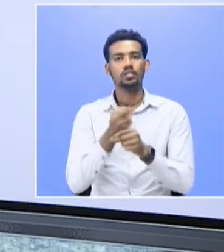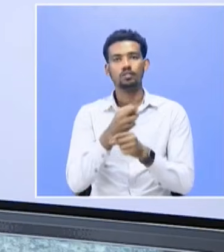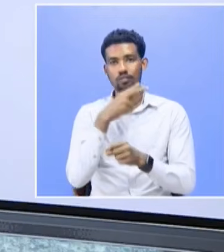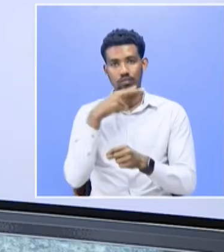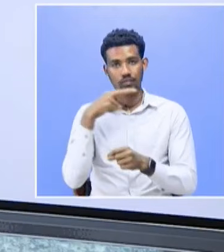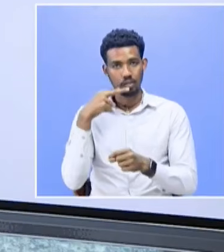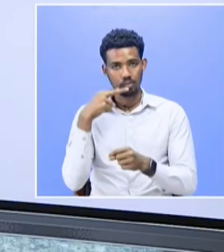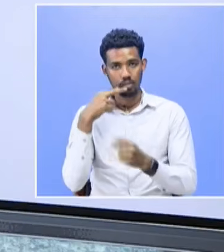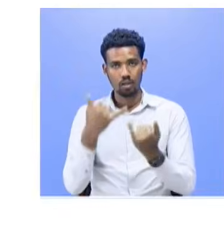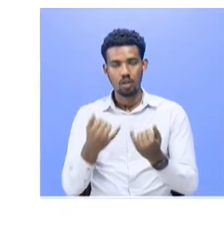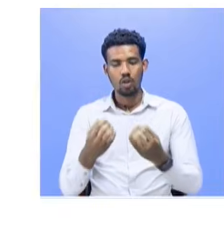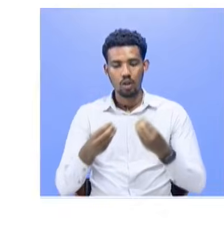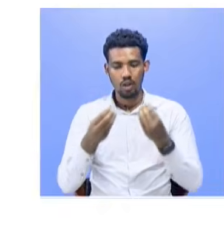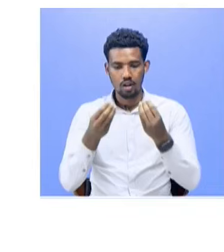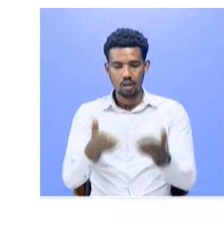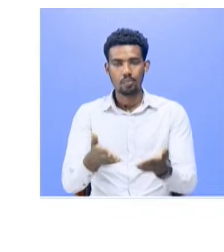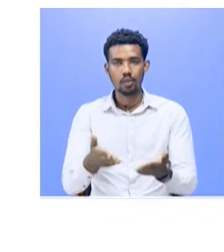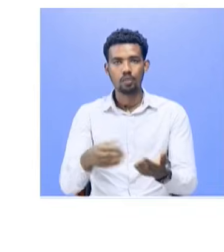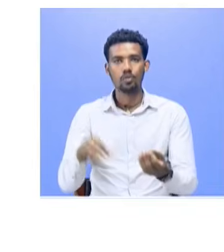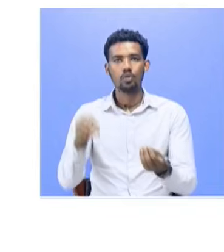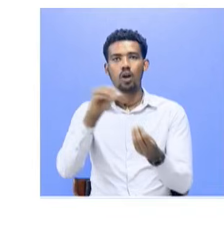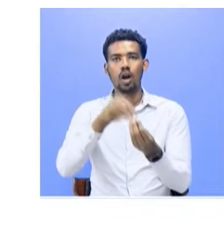you add more.